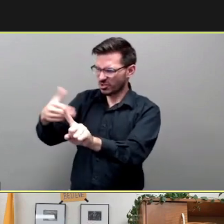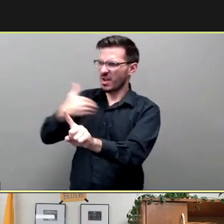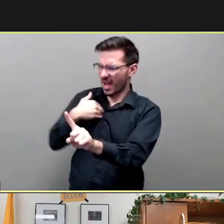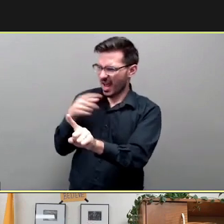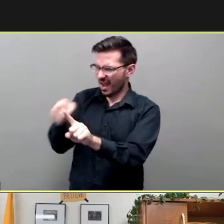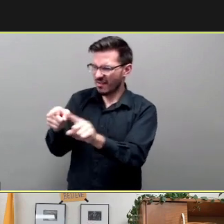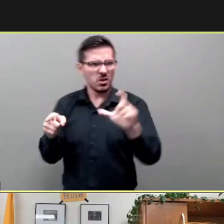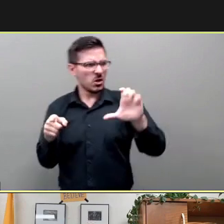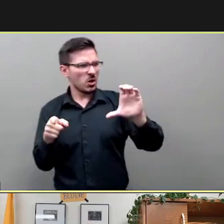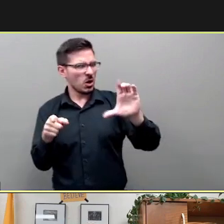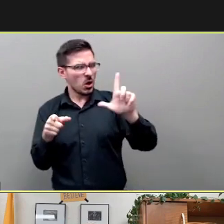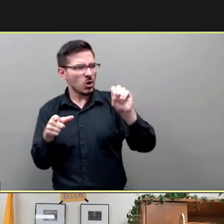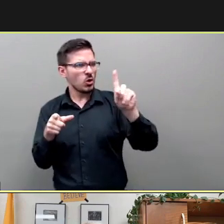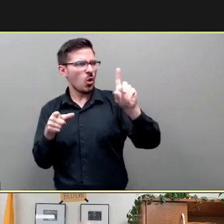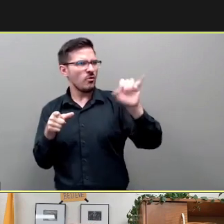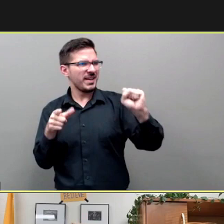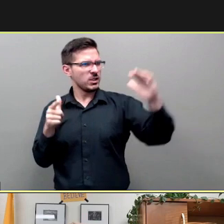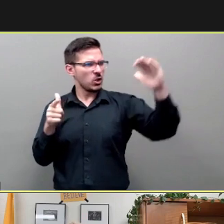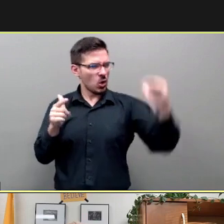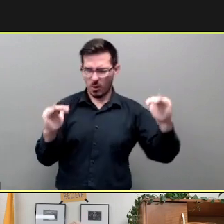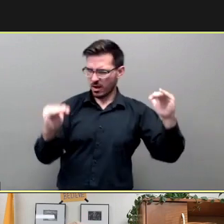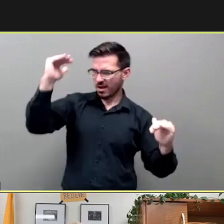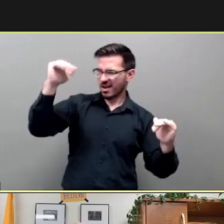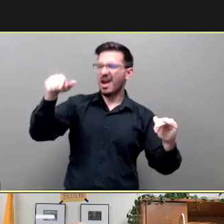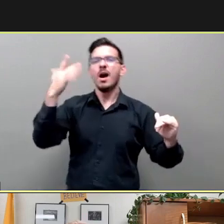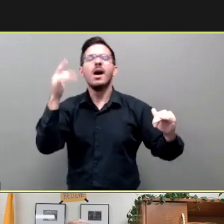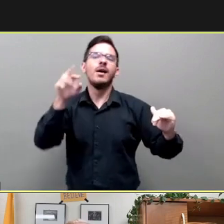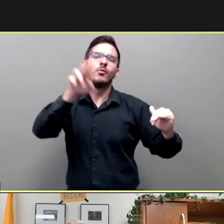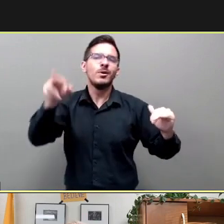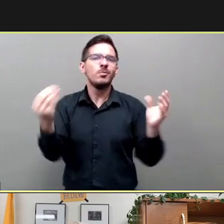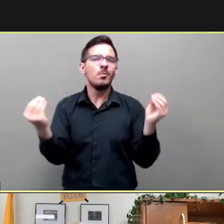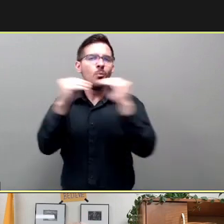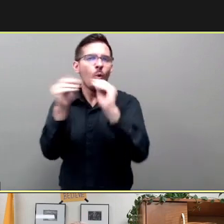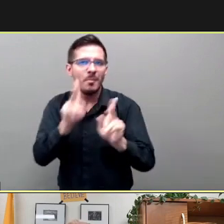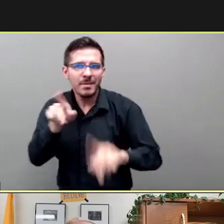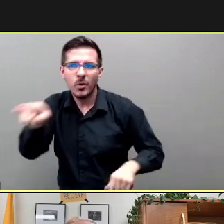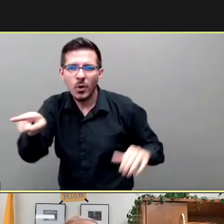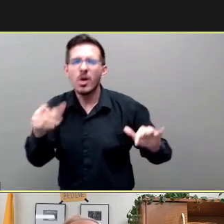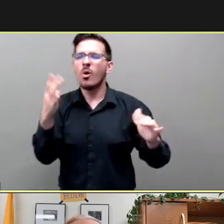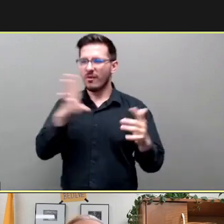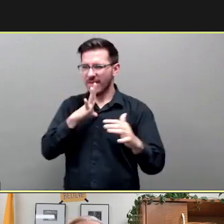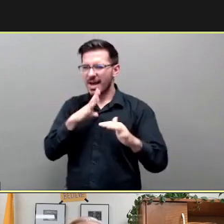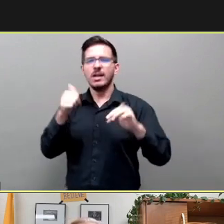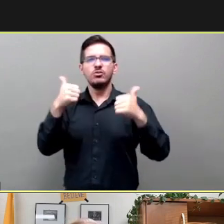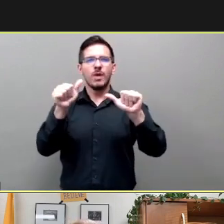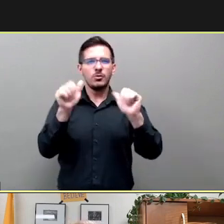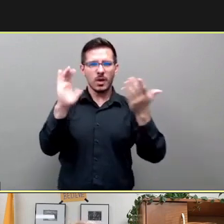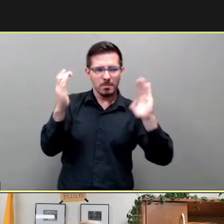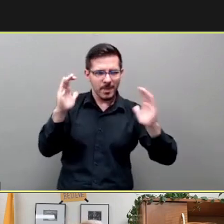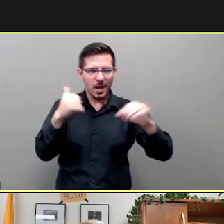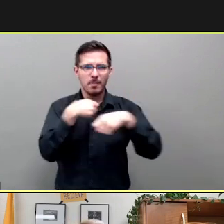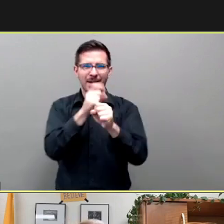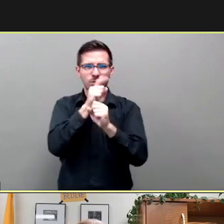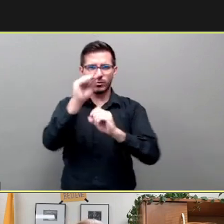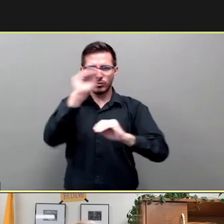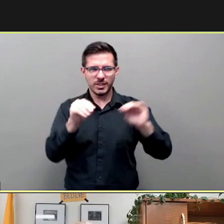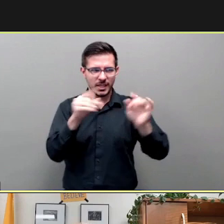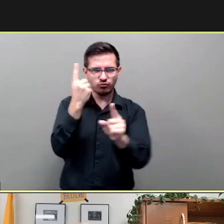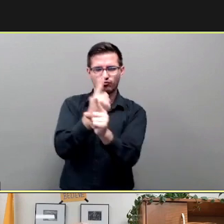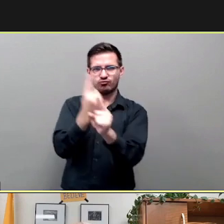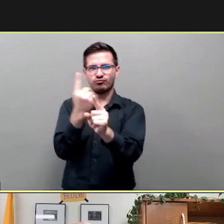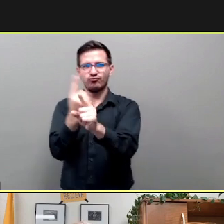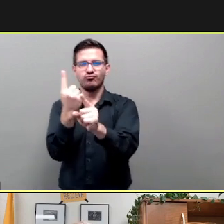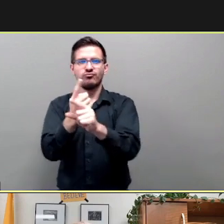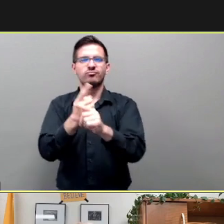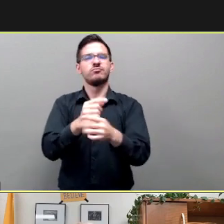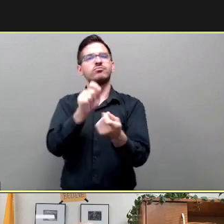because there's so many more people. So we're working on smoothing out those numbers and figuring out the best way to report. But the next slide will